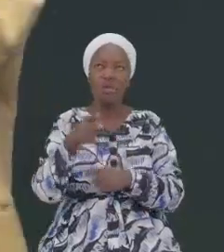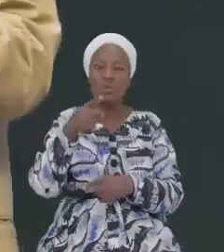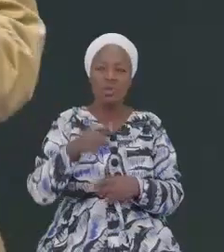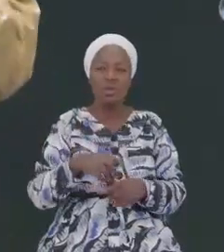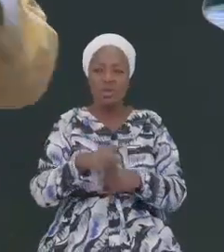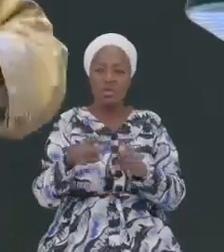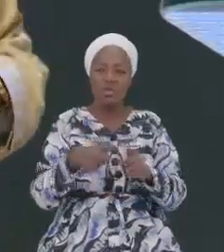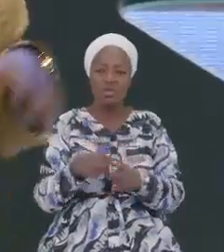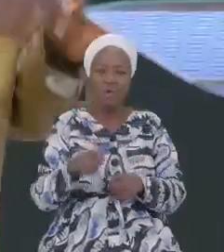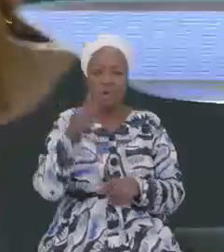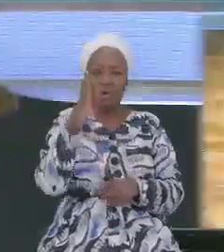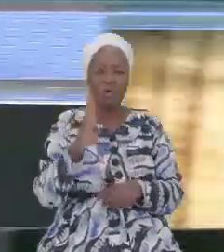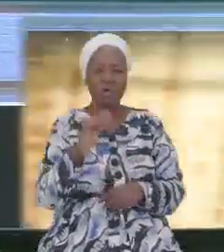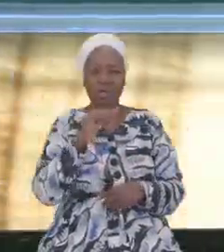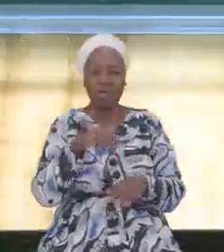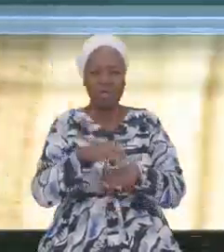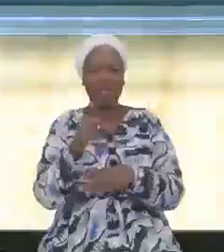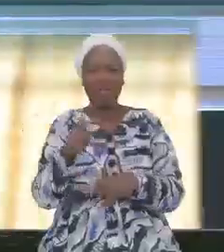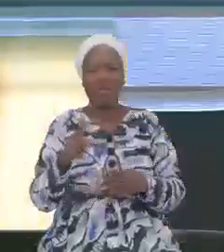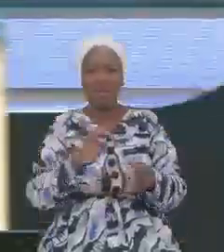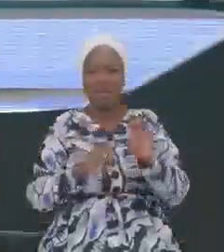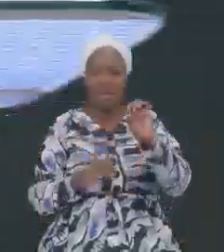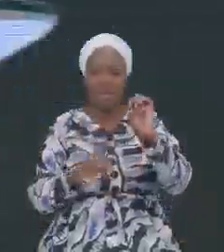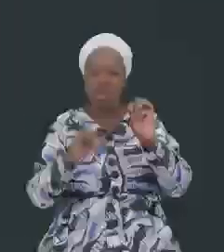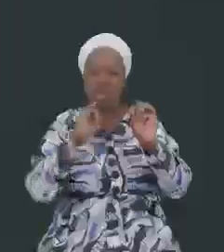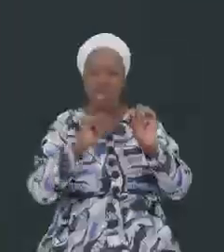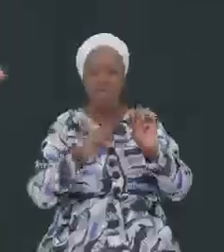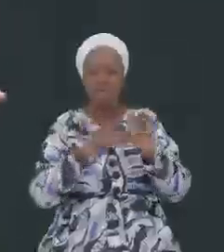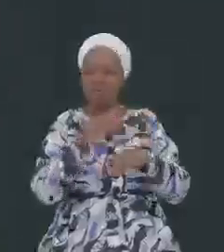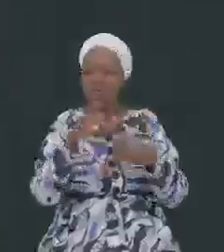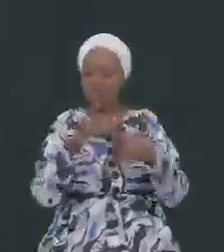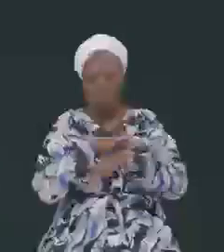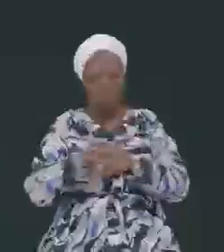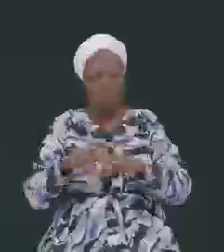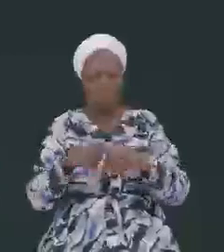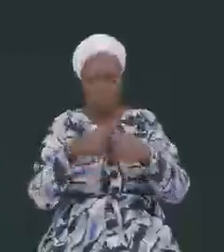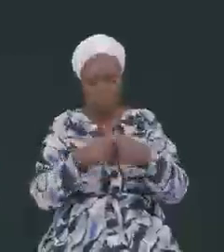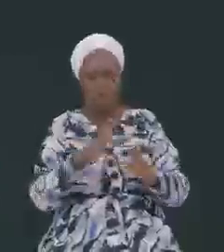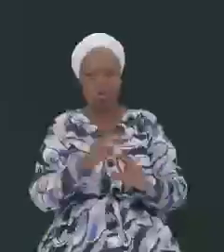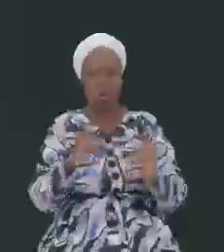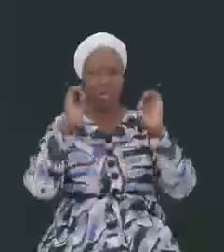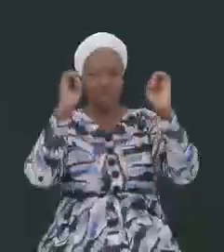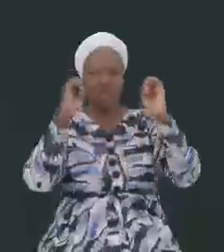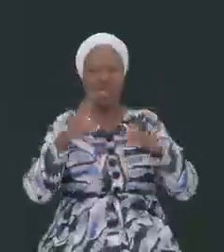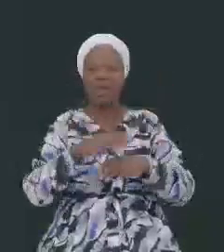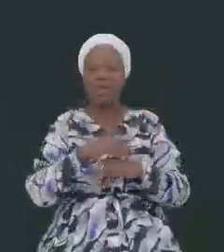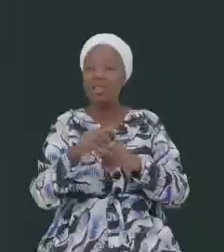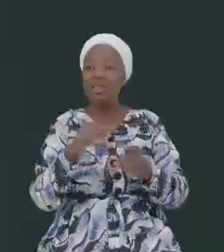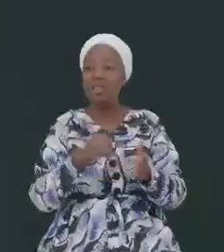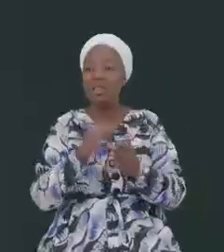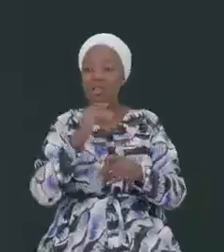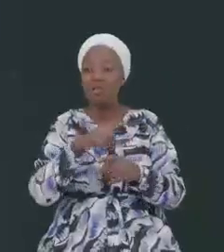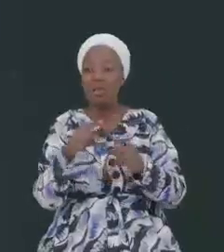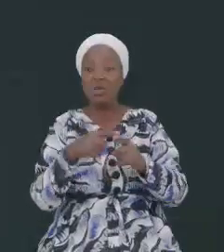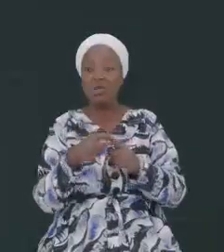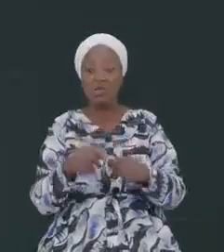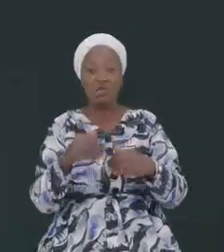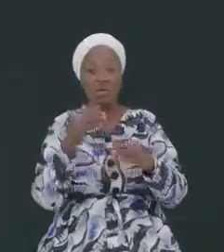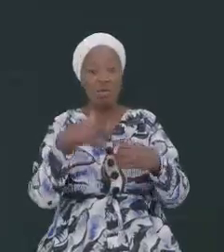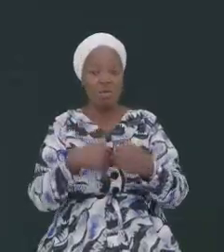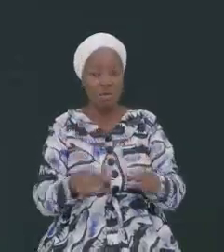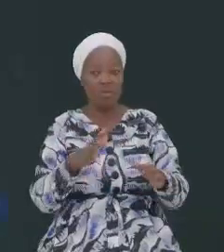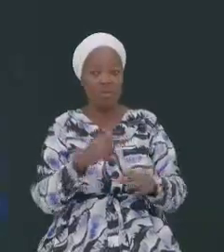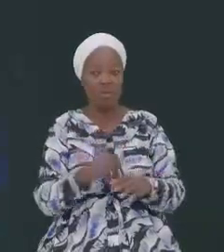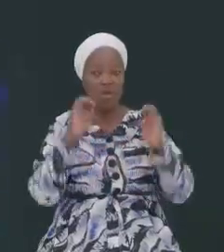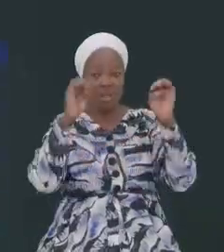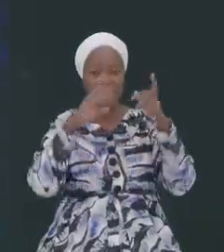sending you. E, don't lose your excellence. If you are excellent, then be moving on and be moving up and